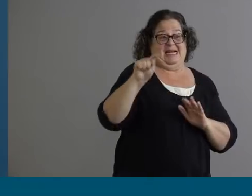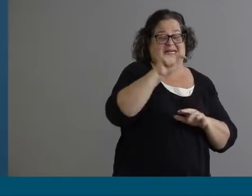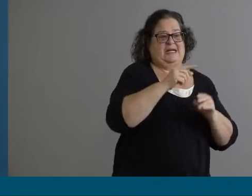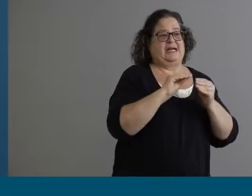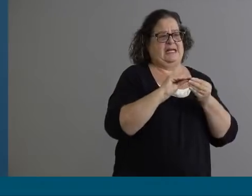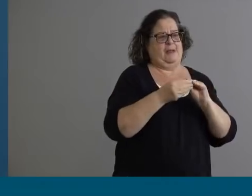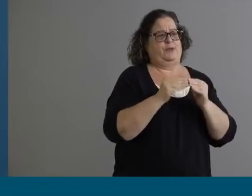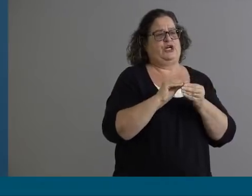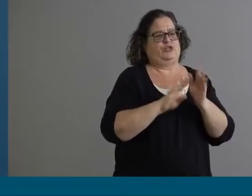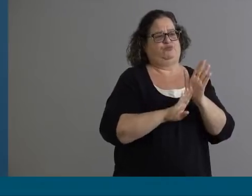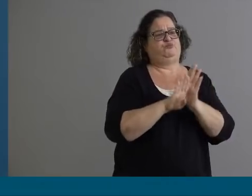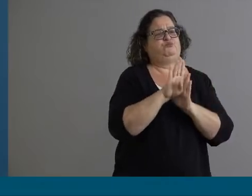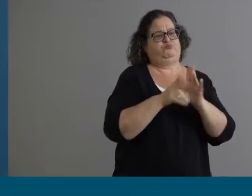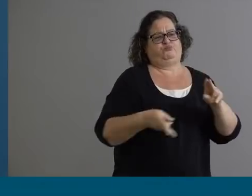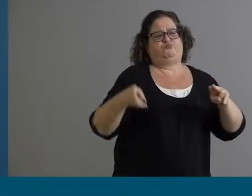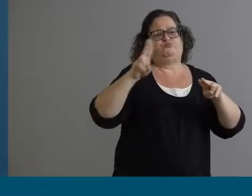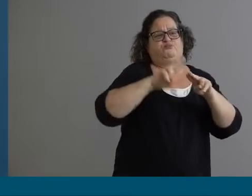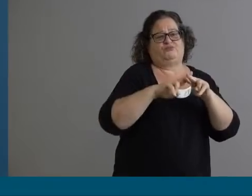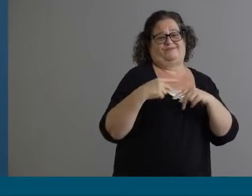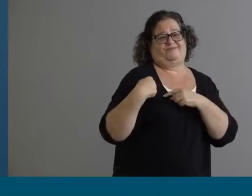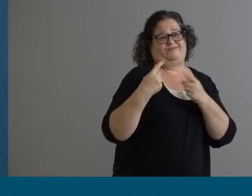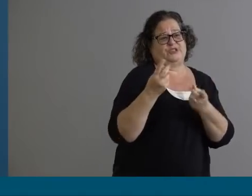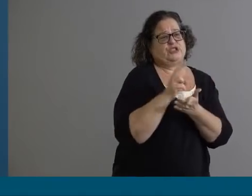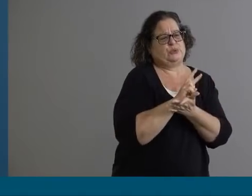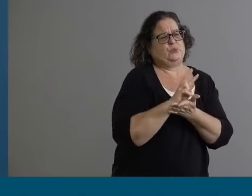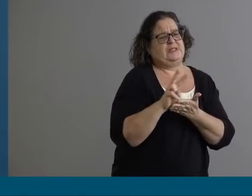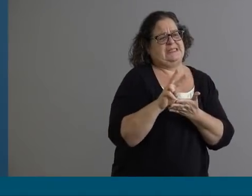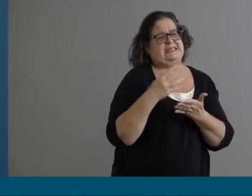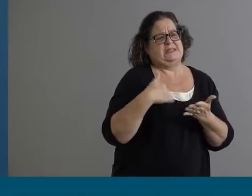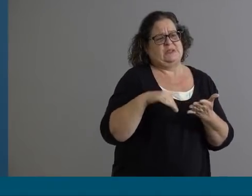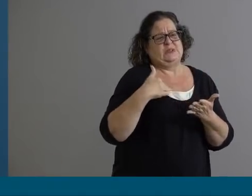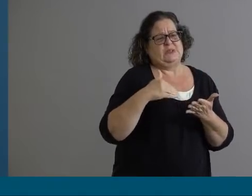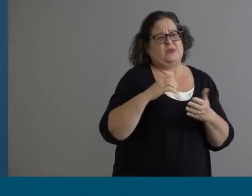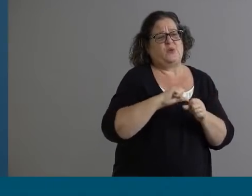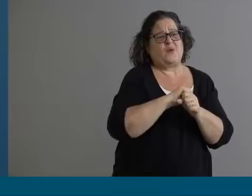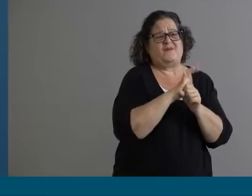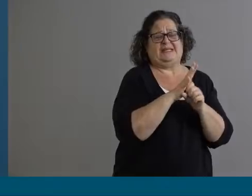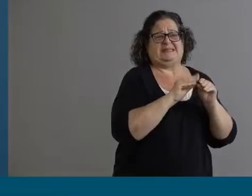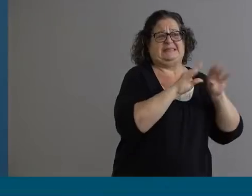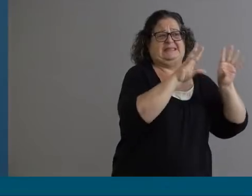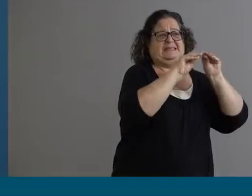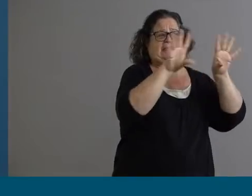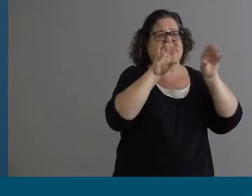The virus is spreading, and of course, we know that it's spreading in Arizona.